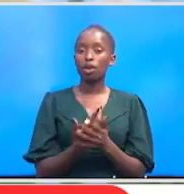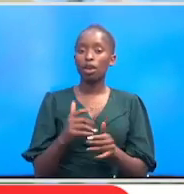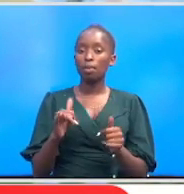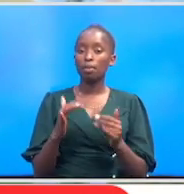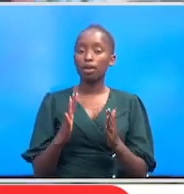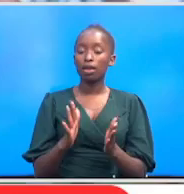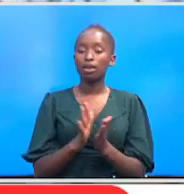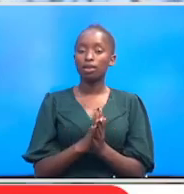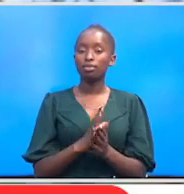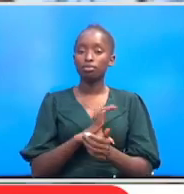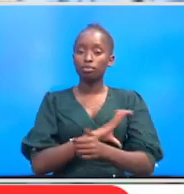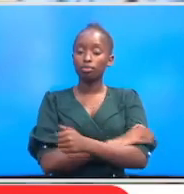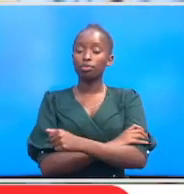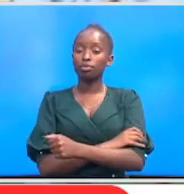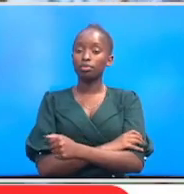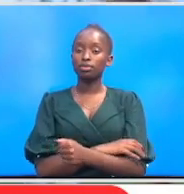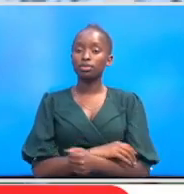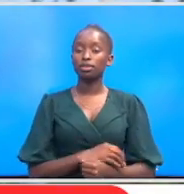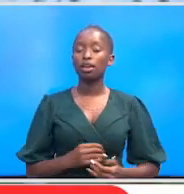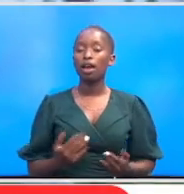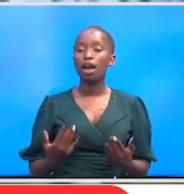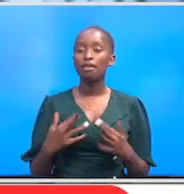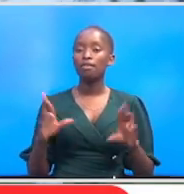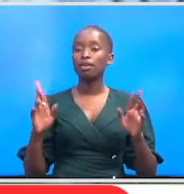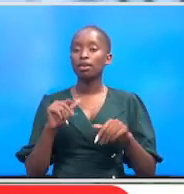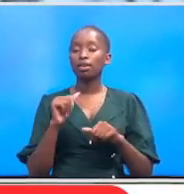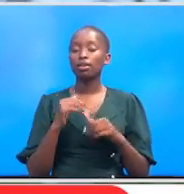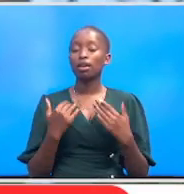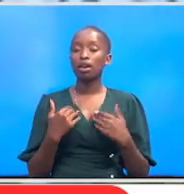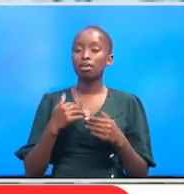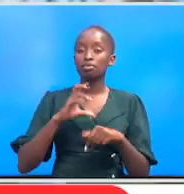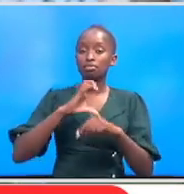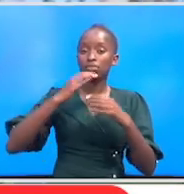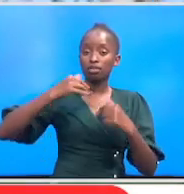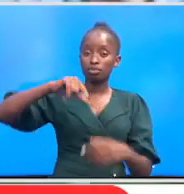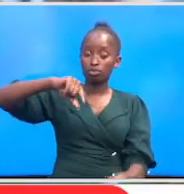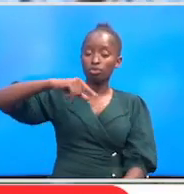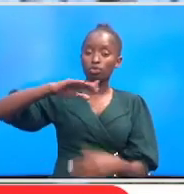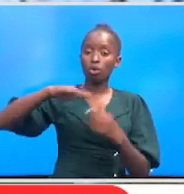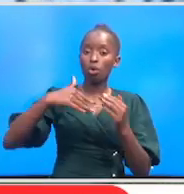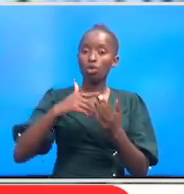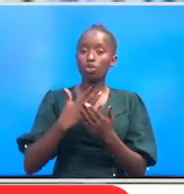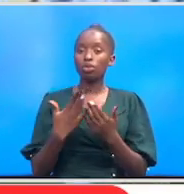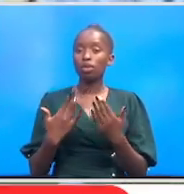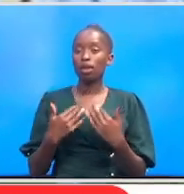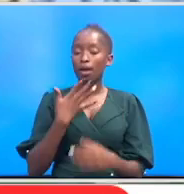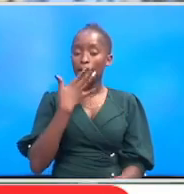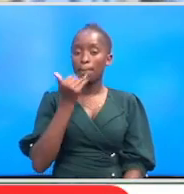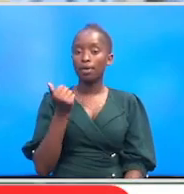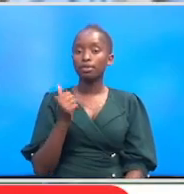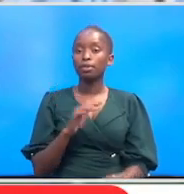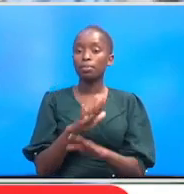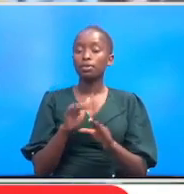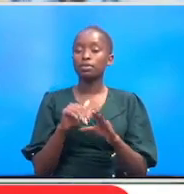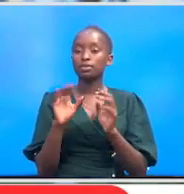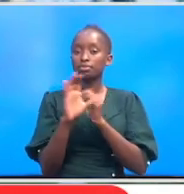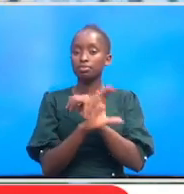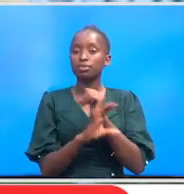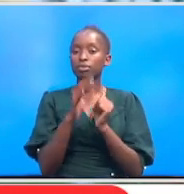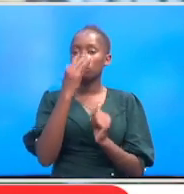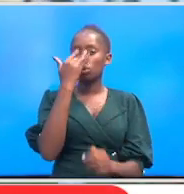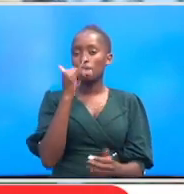face Botswana. Qualifying for AFCON is a great opportunity for Kenya as a country, and especially for the players and coaches, because it's